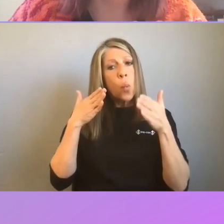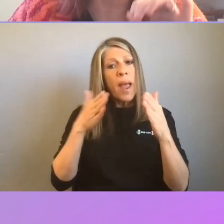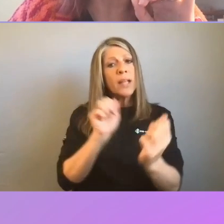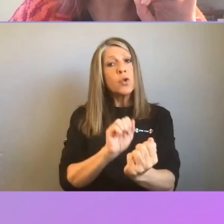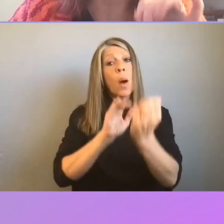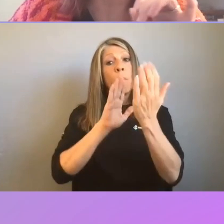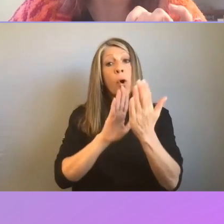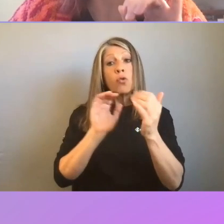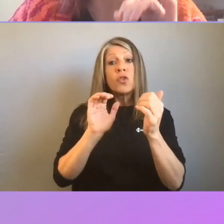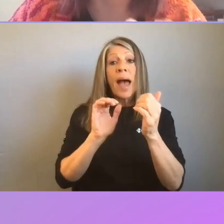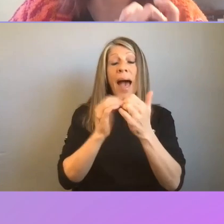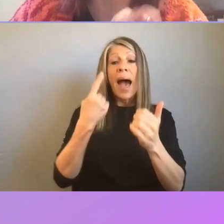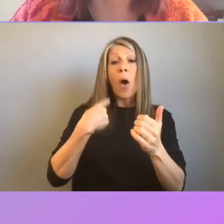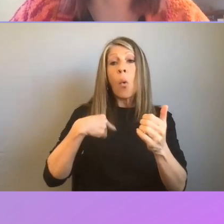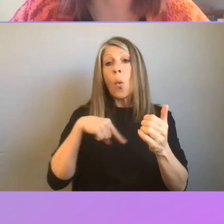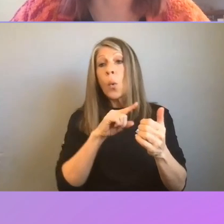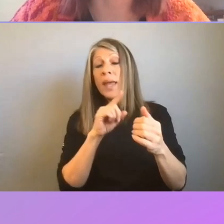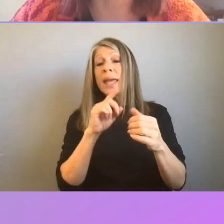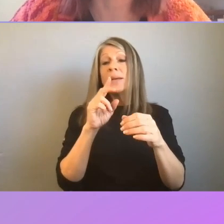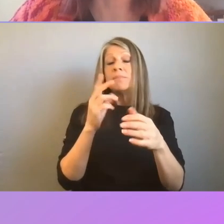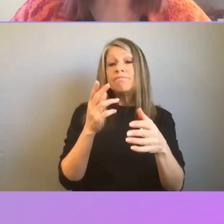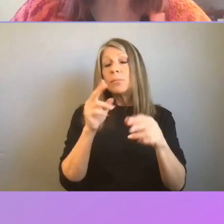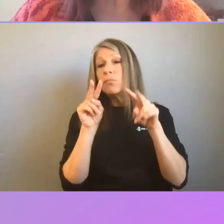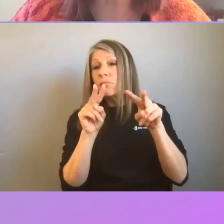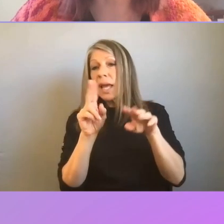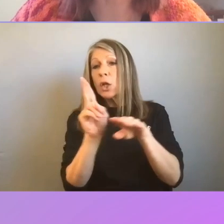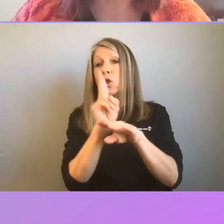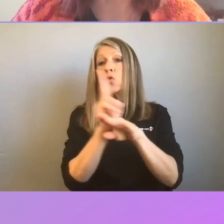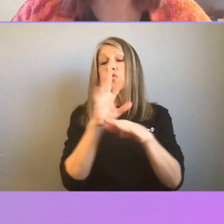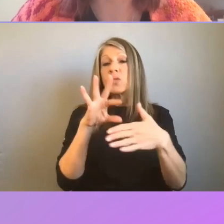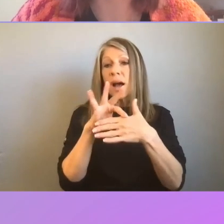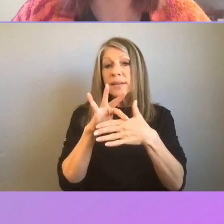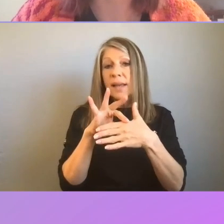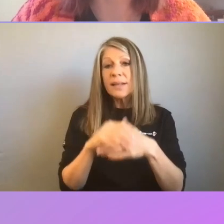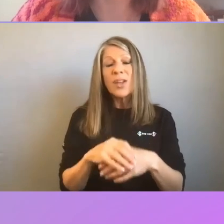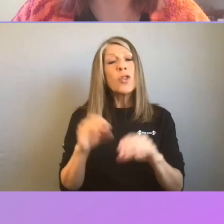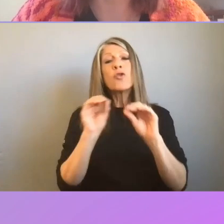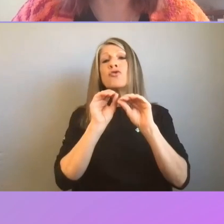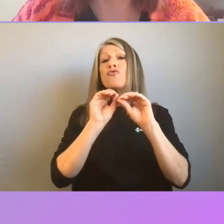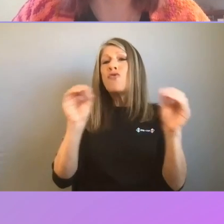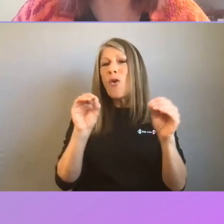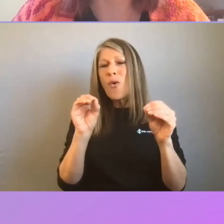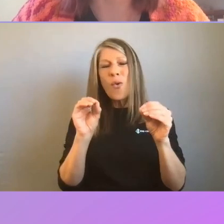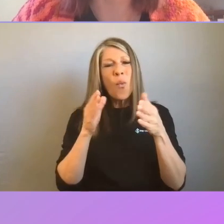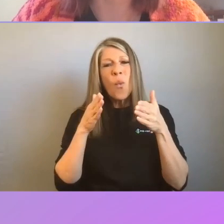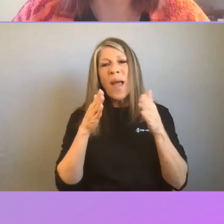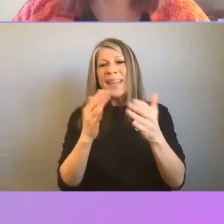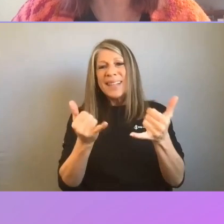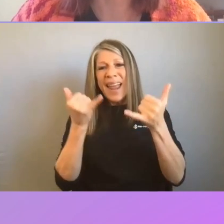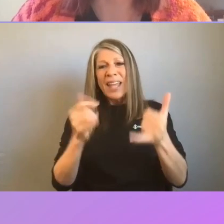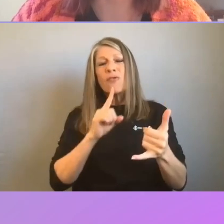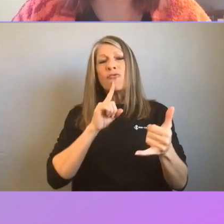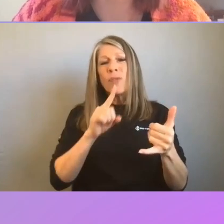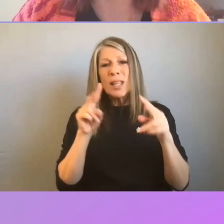approach how we get at a user's context. But there's no mechanism today for us to really adapt a